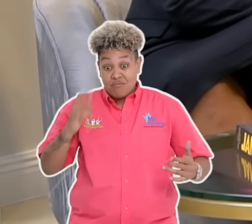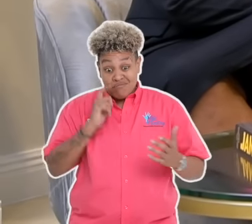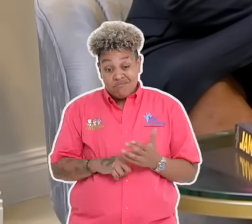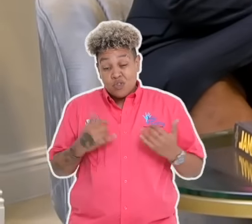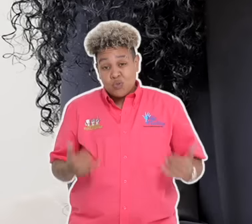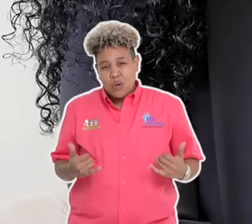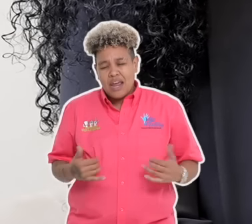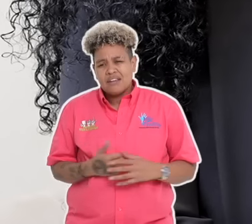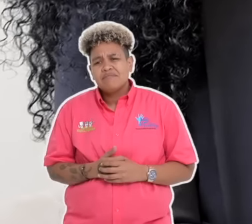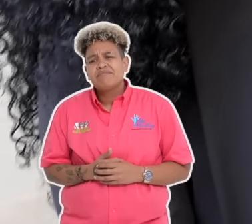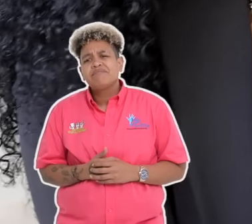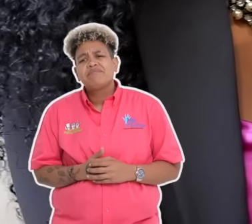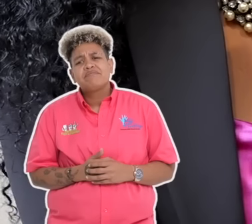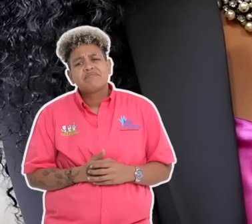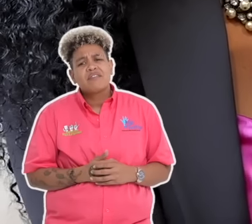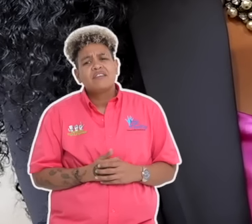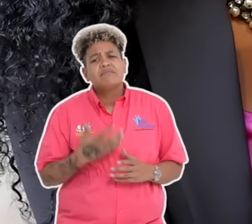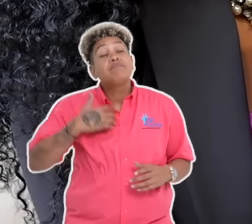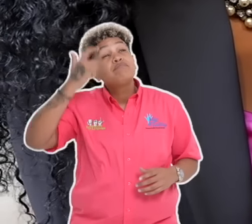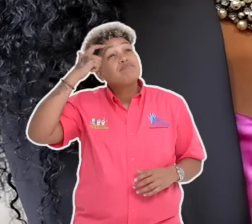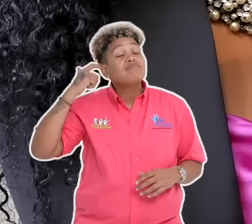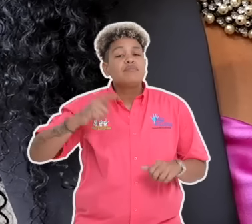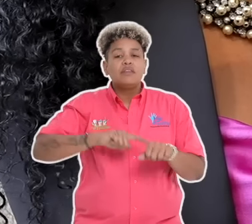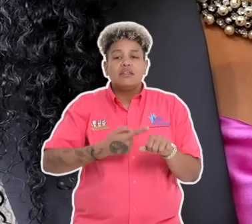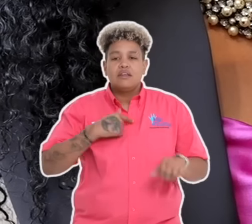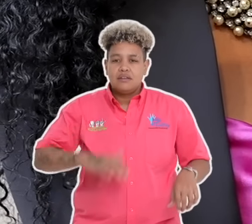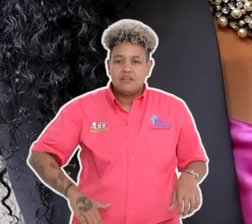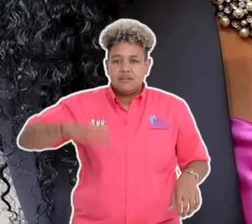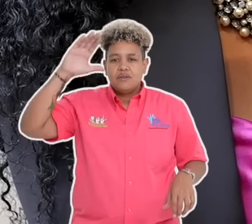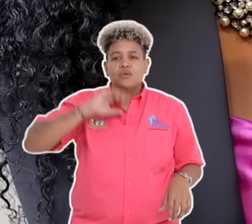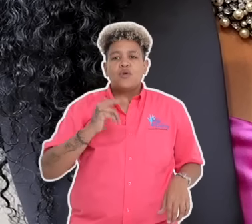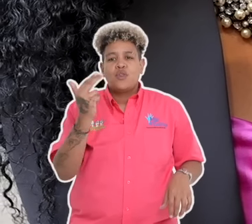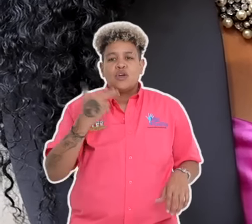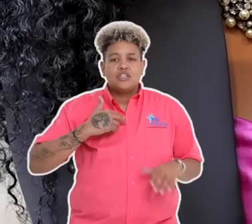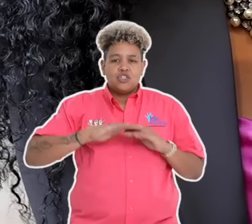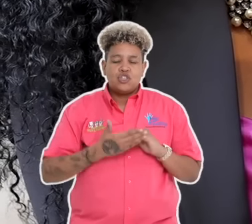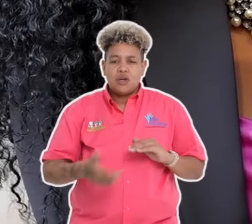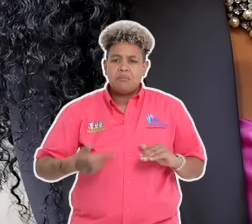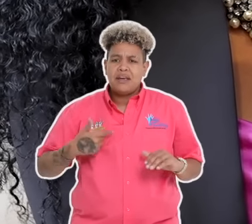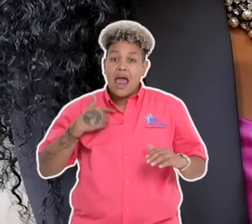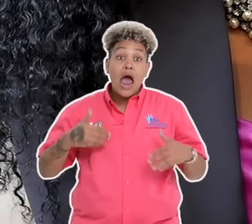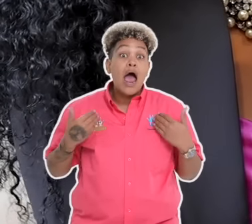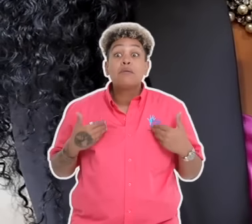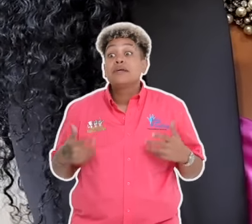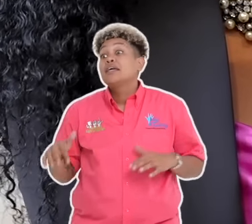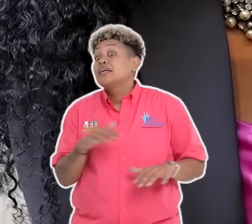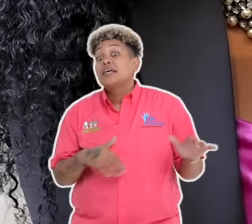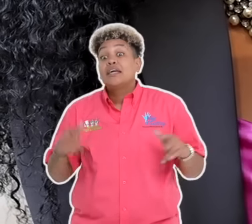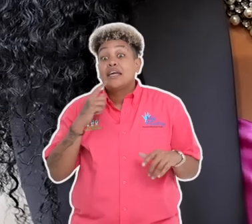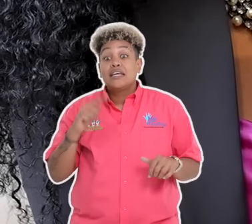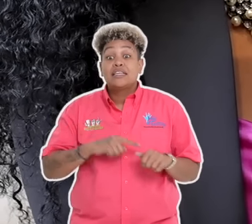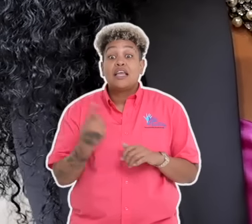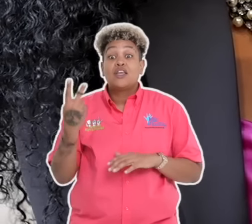we know today. So it started, my trauma started because as a child, 13, being in Jamaica, I was happy.